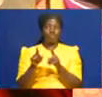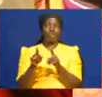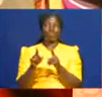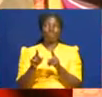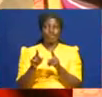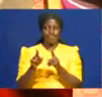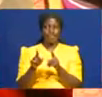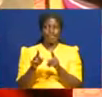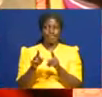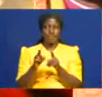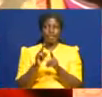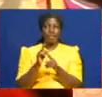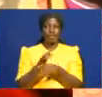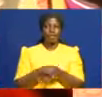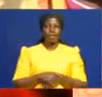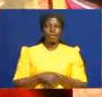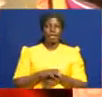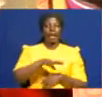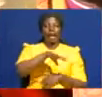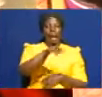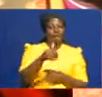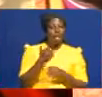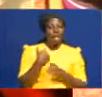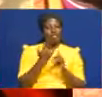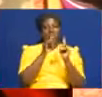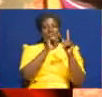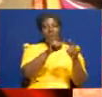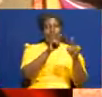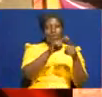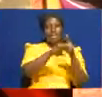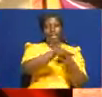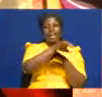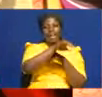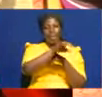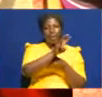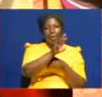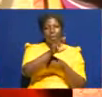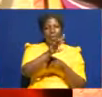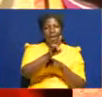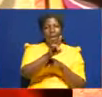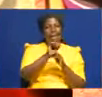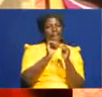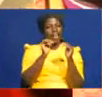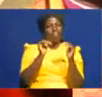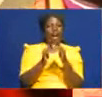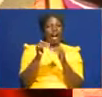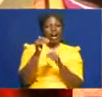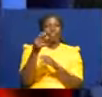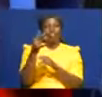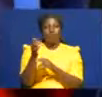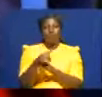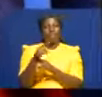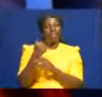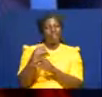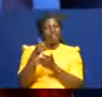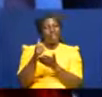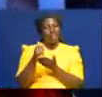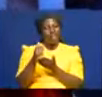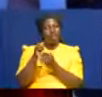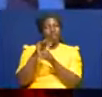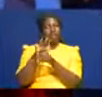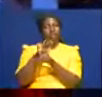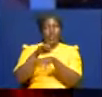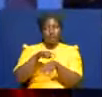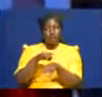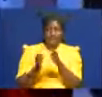yawe dhahiri. County iko mashinani baada kila miezi minne na imeweza kutusaidia sana. However, during the